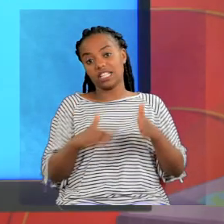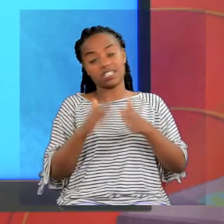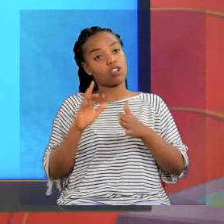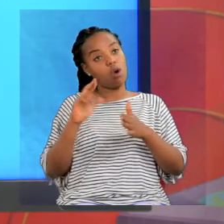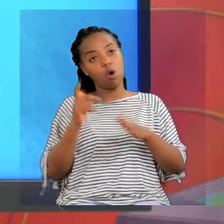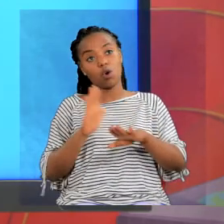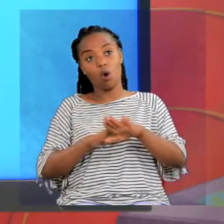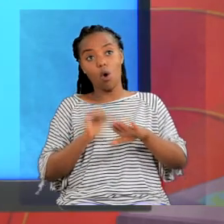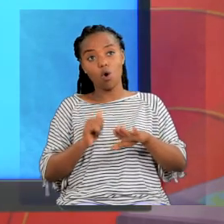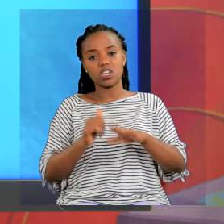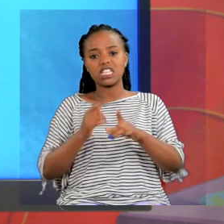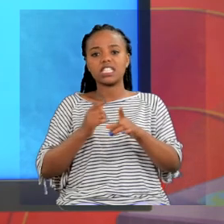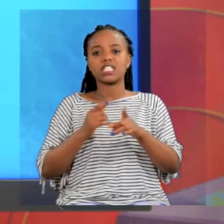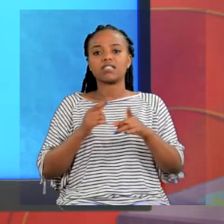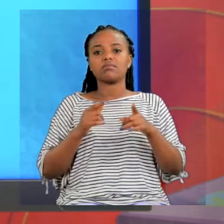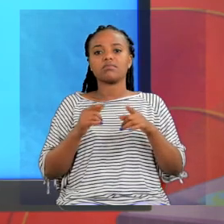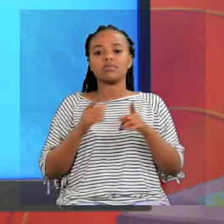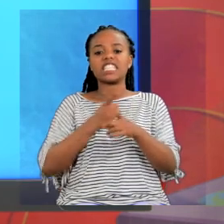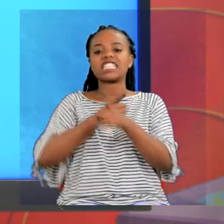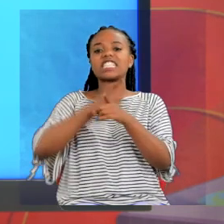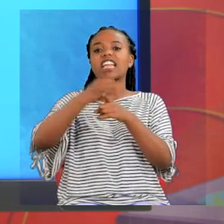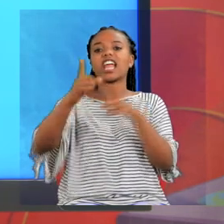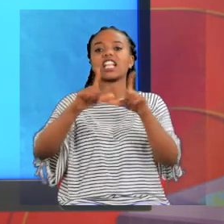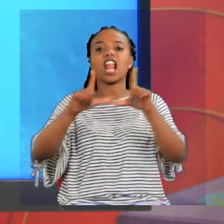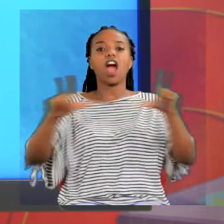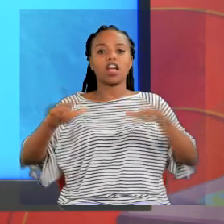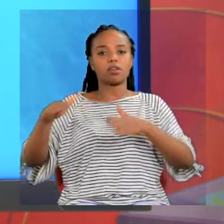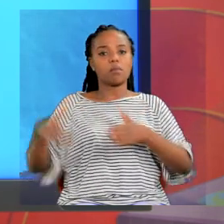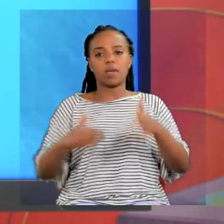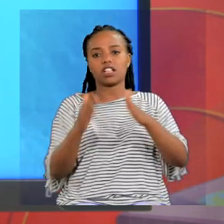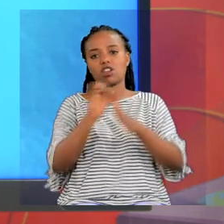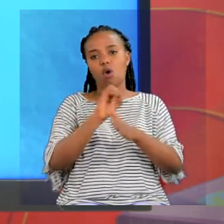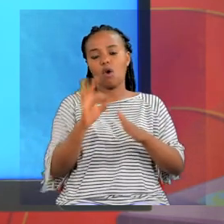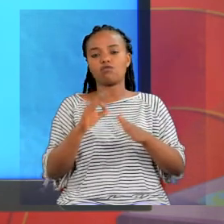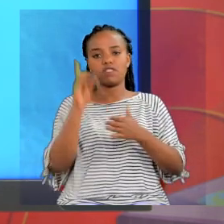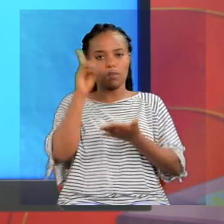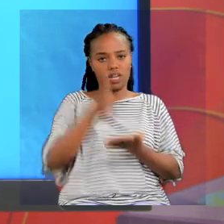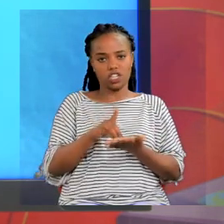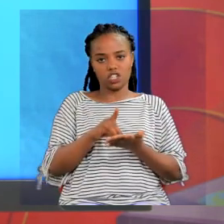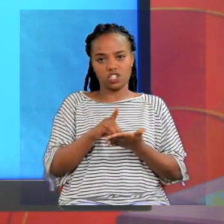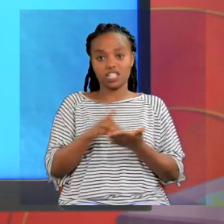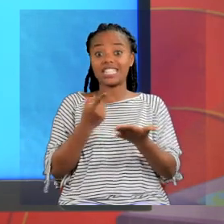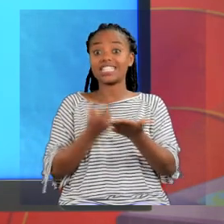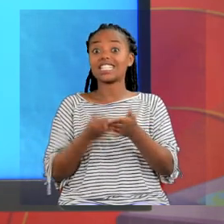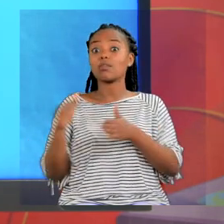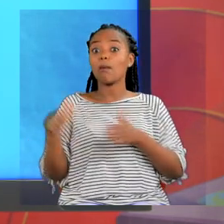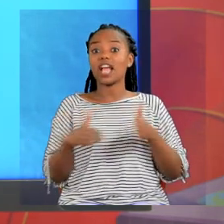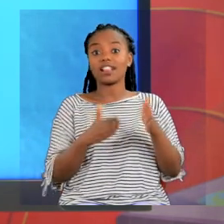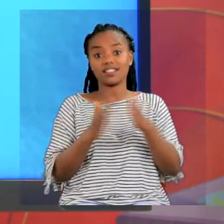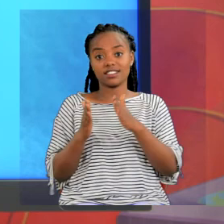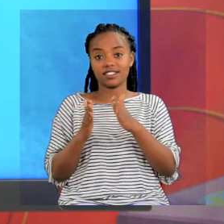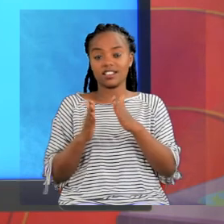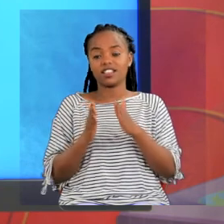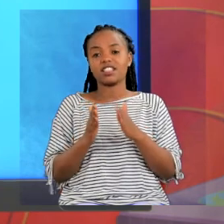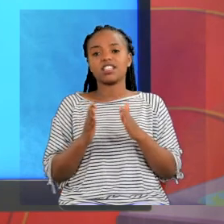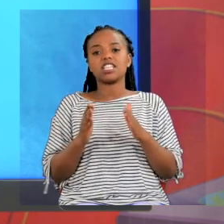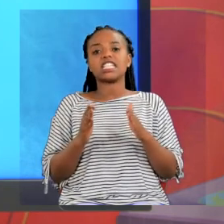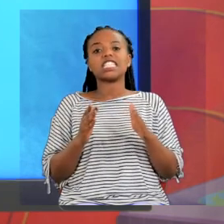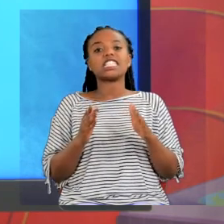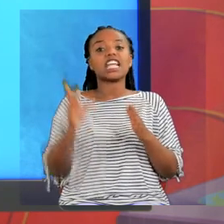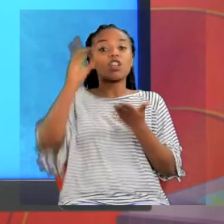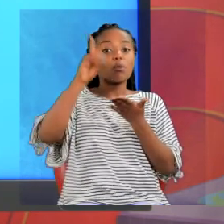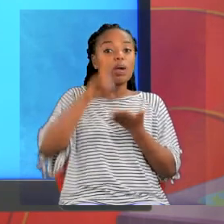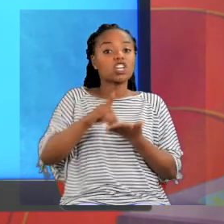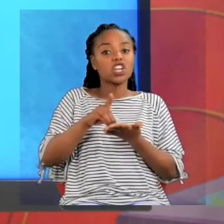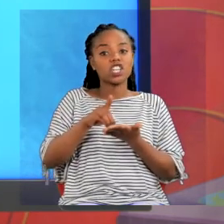or we call this straight line method of determining depreciation. So in this method, the